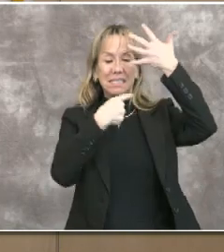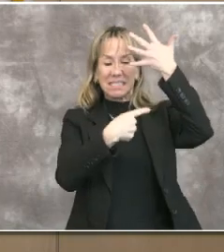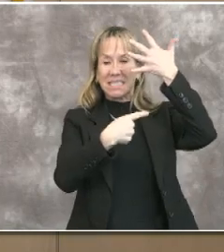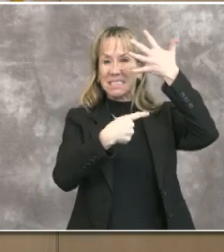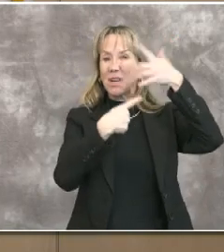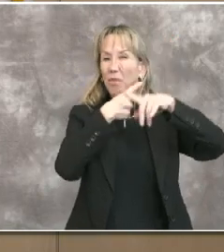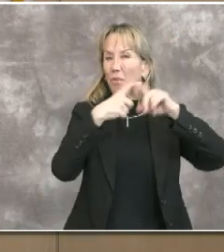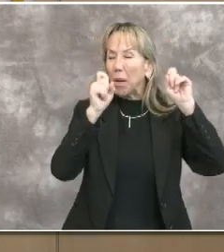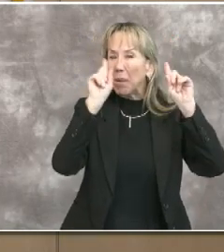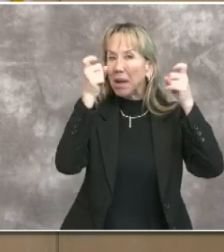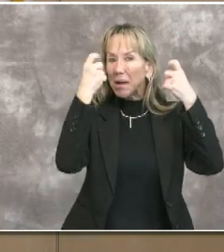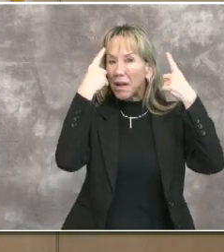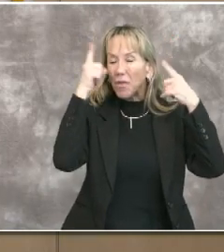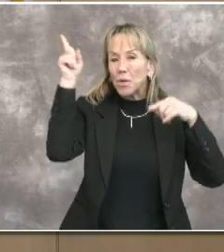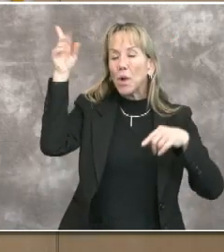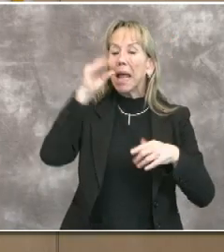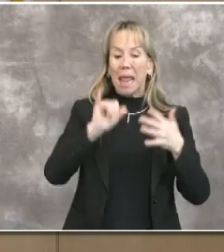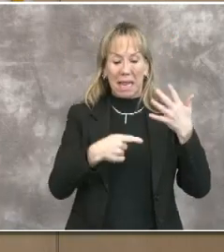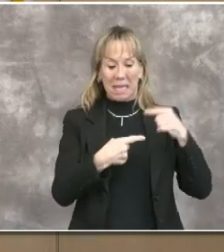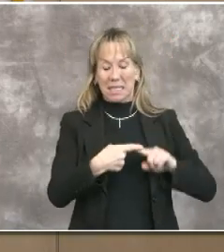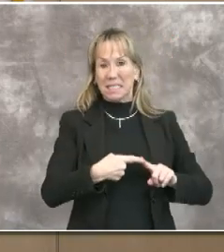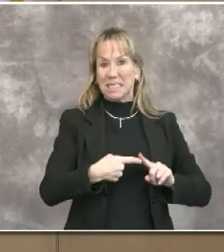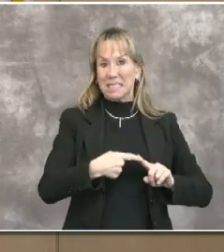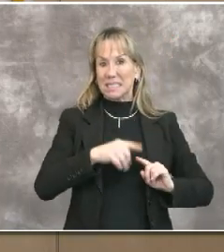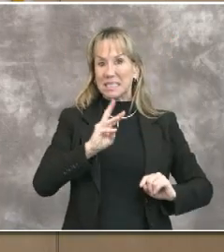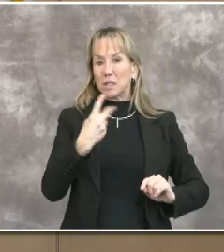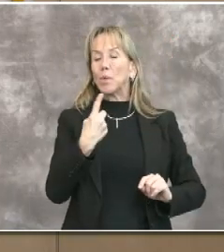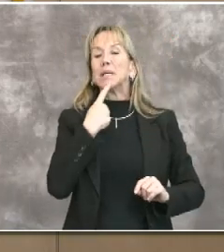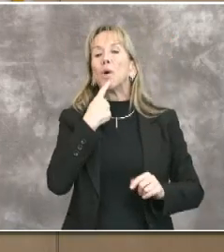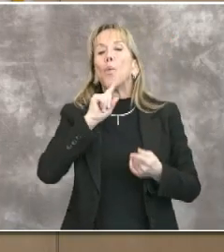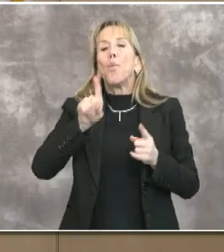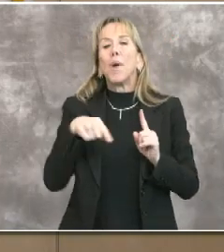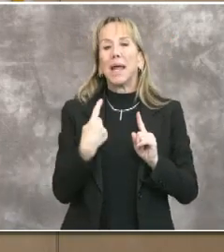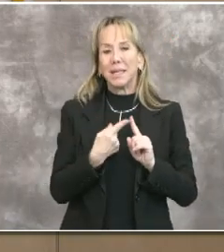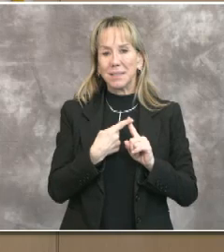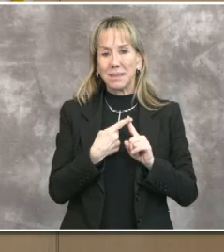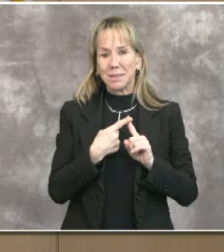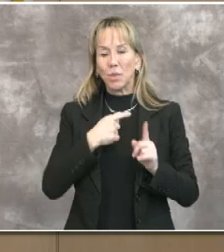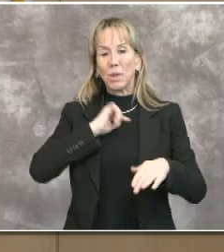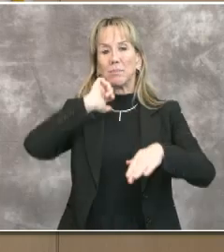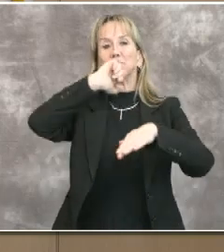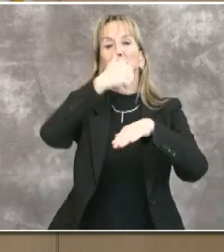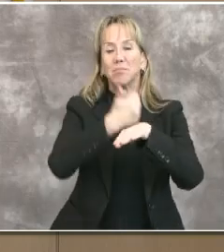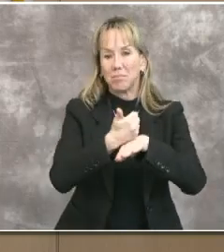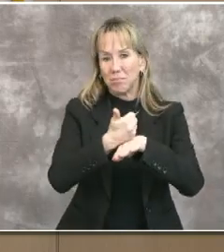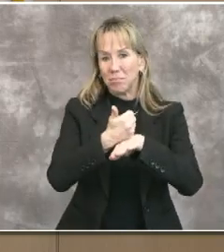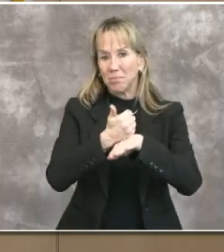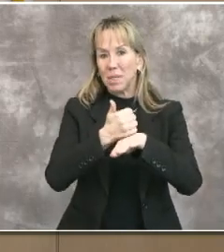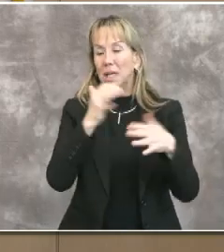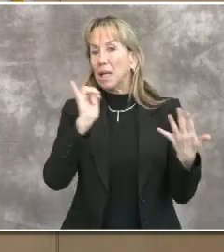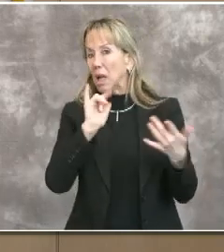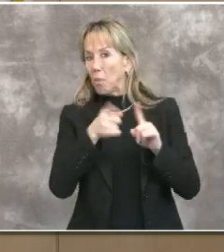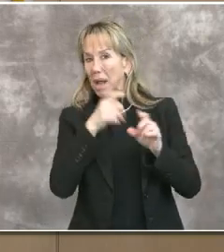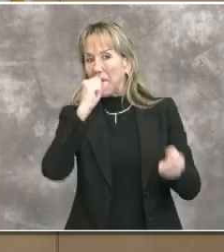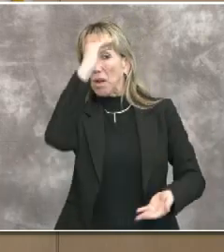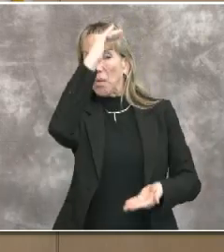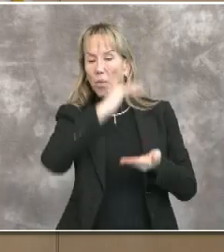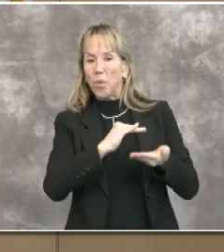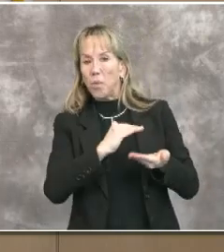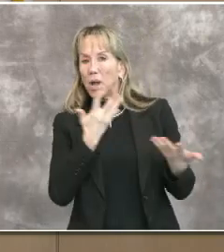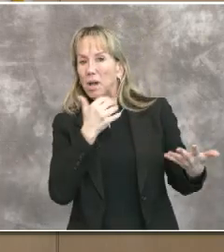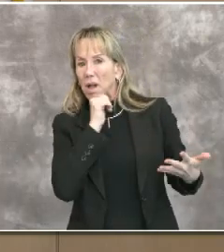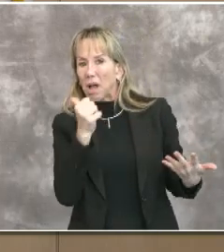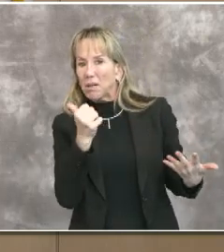indicator is the ability to determine when to reinstate certain measures, such as the stay-at-home orders, as well